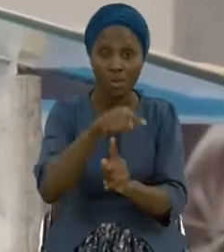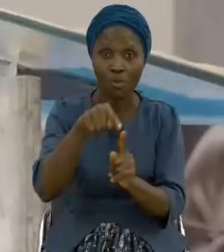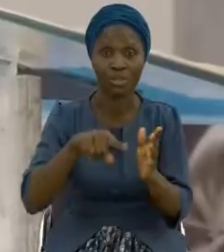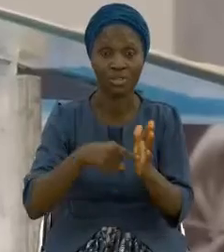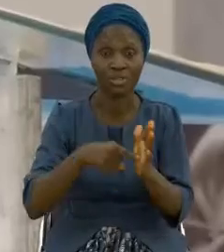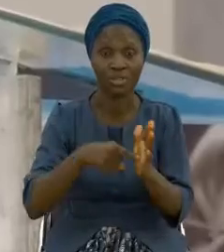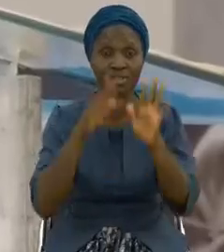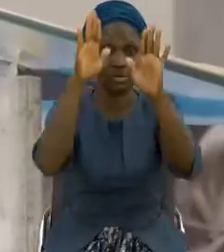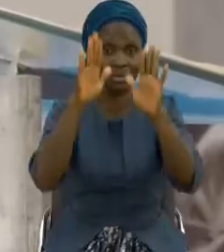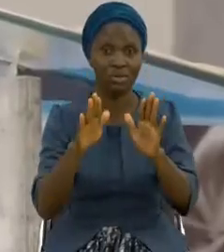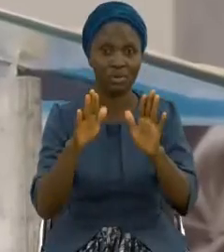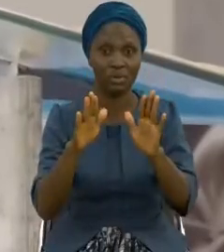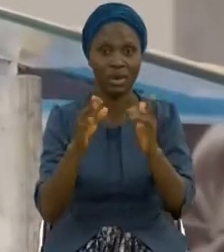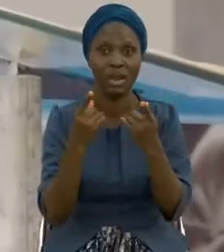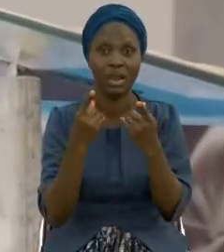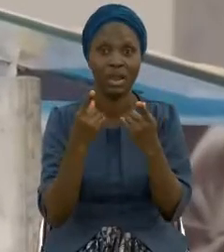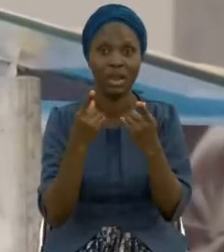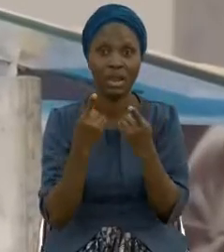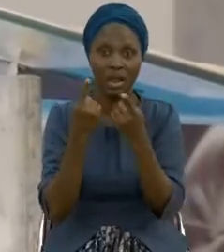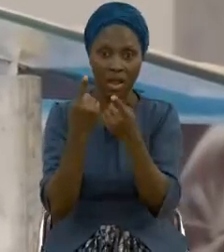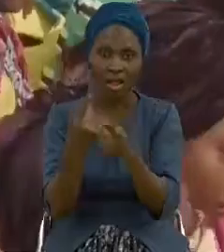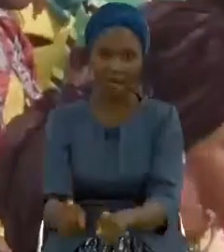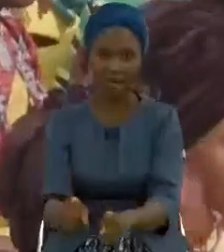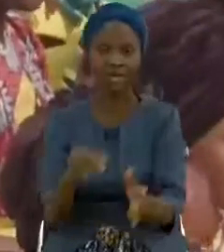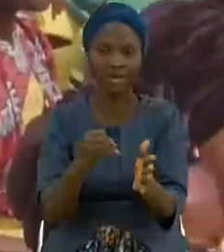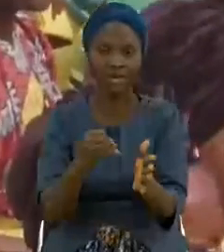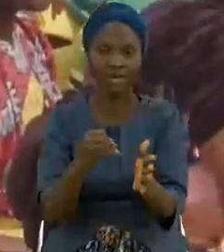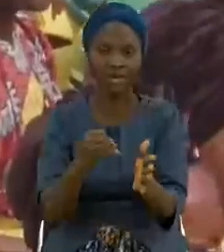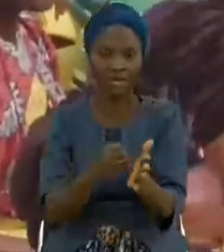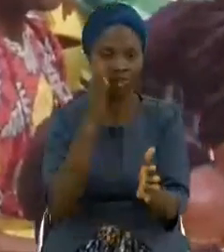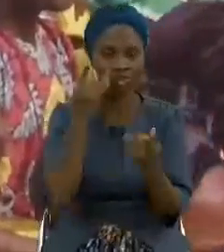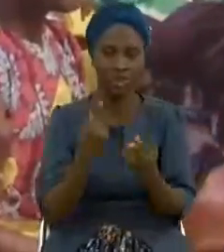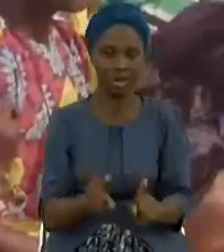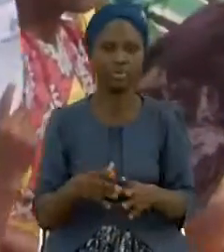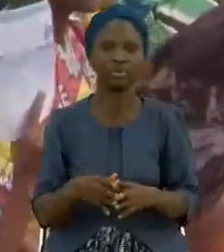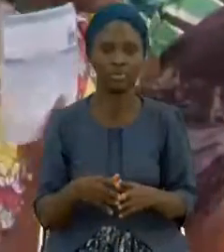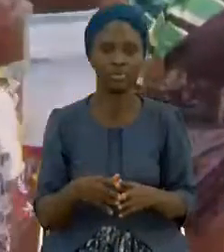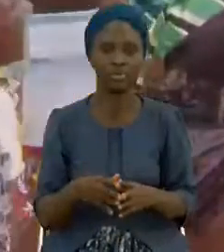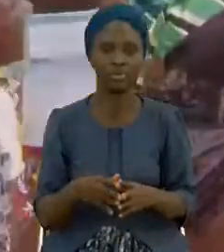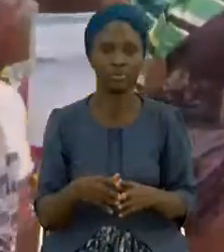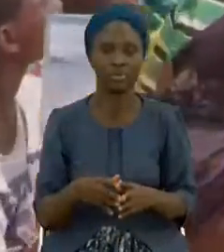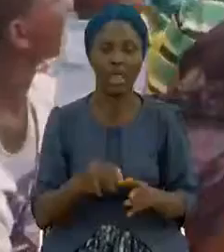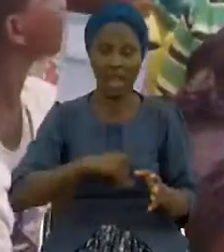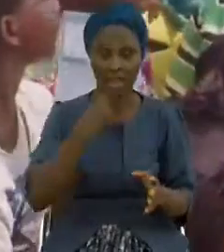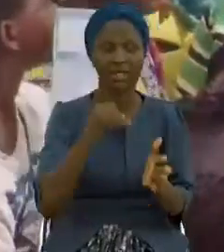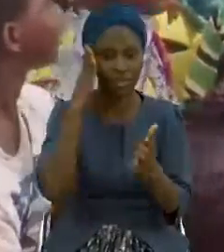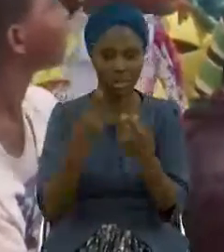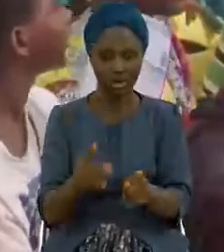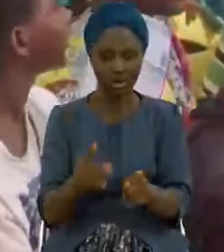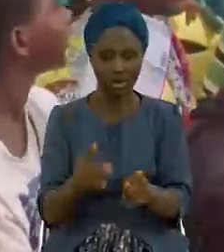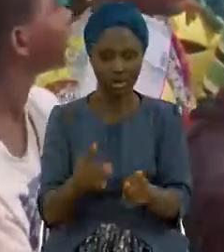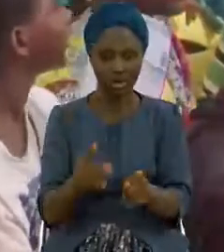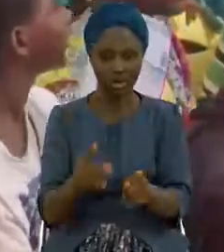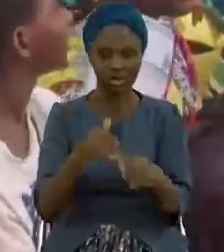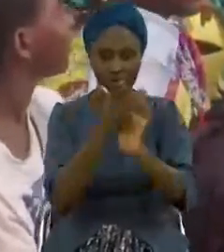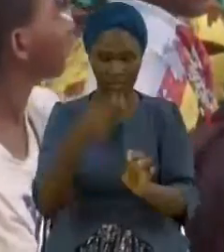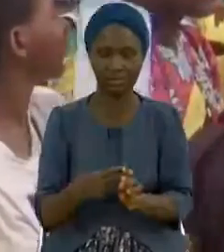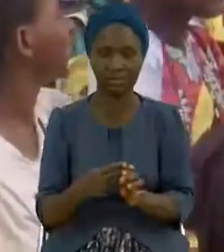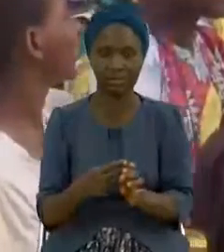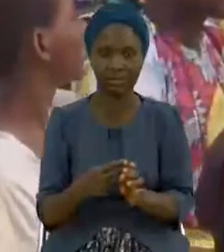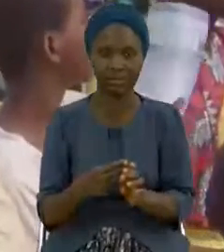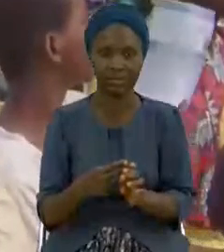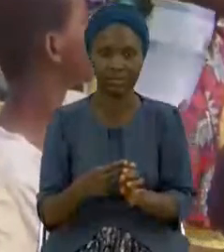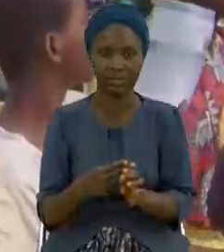will happen. I said it will happen. There'll be the marks of